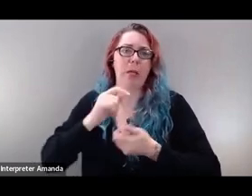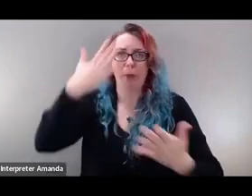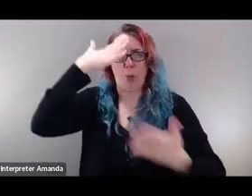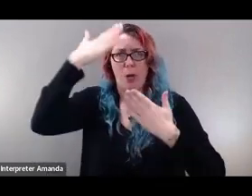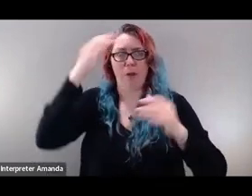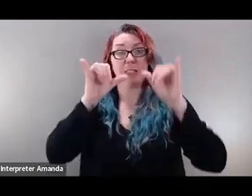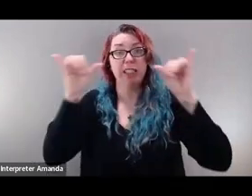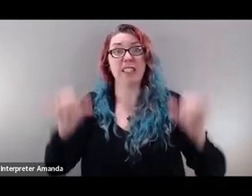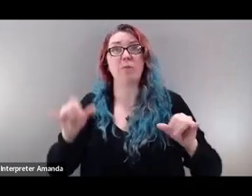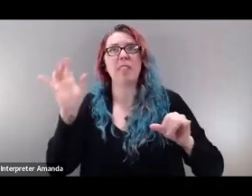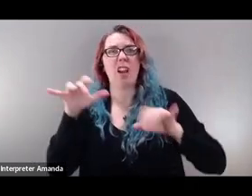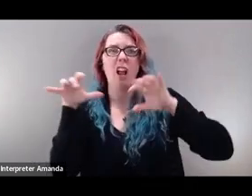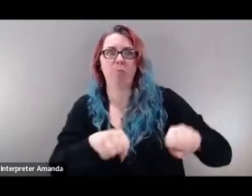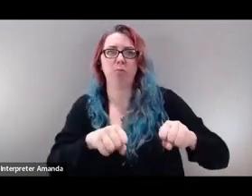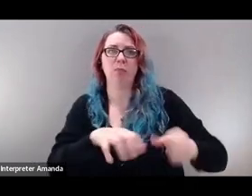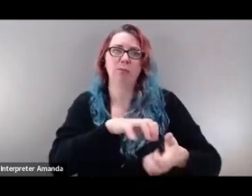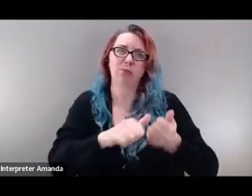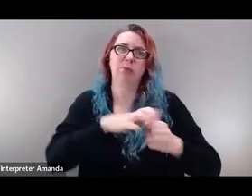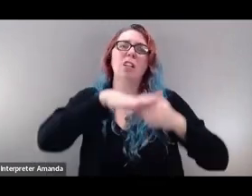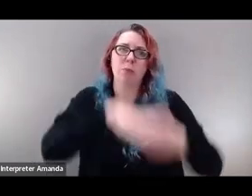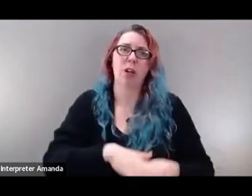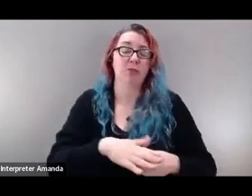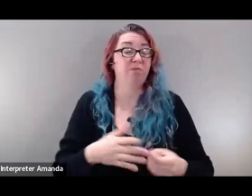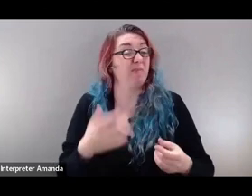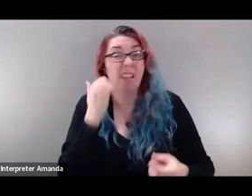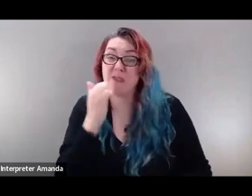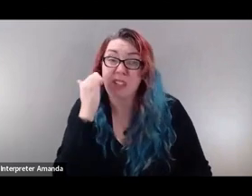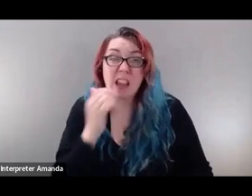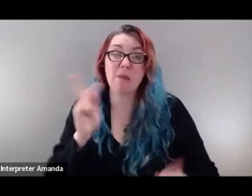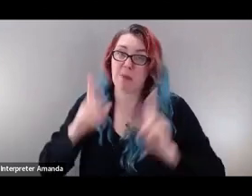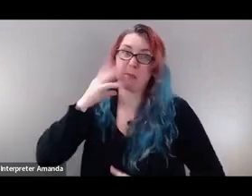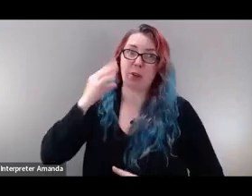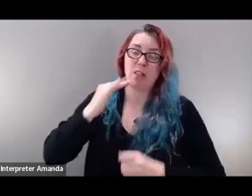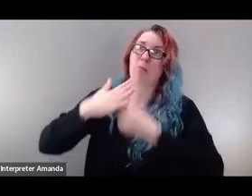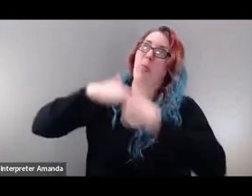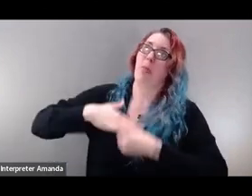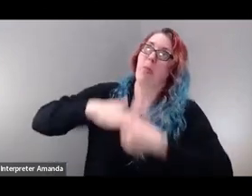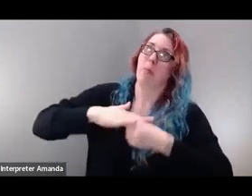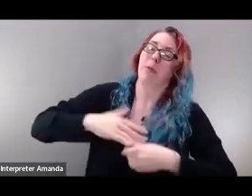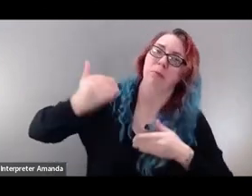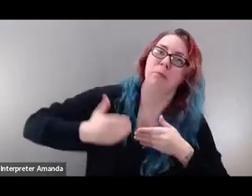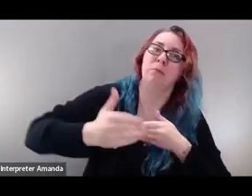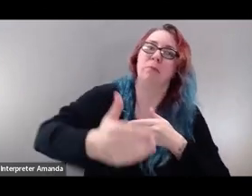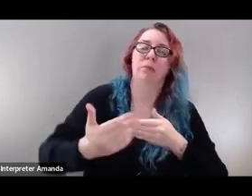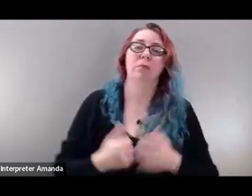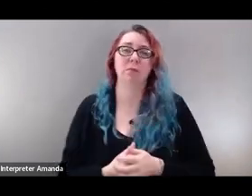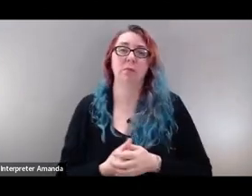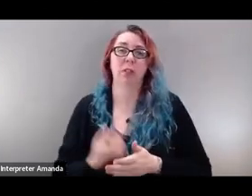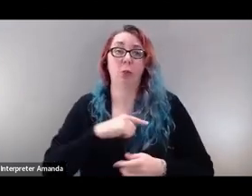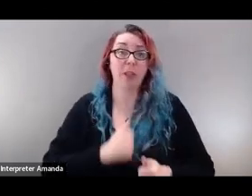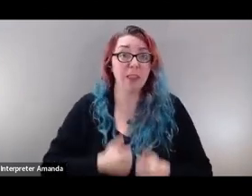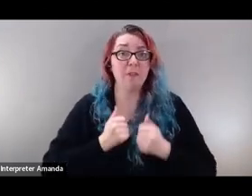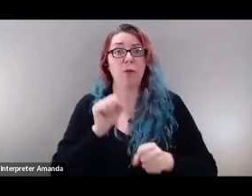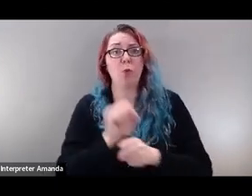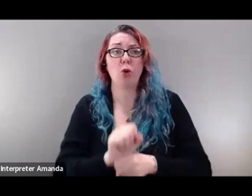of oppression that continue day in, day out to shape the places in which we live, we create, we work, and we